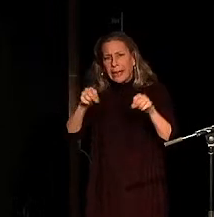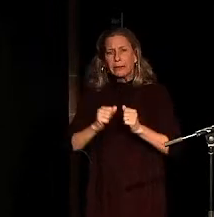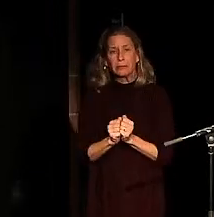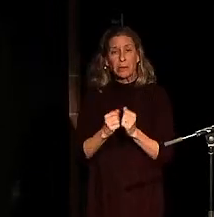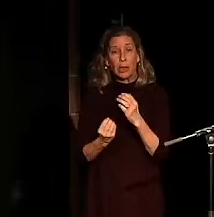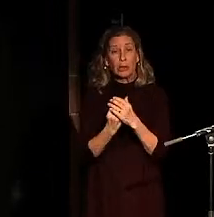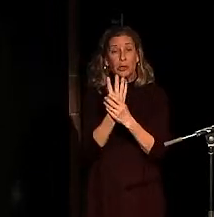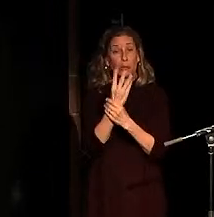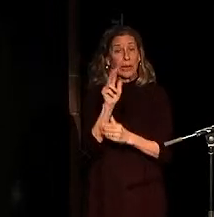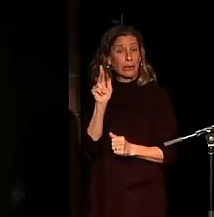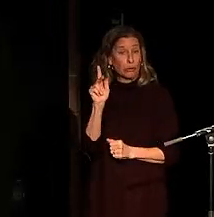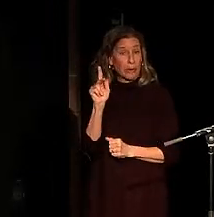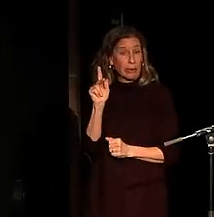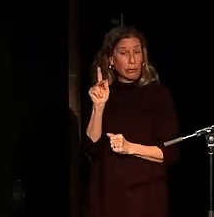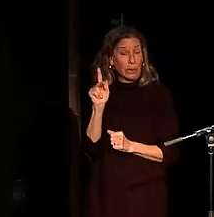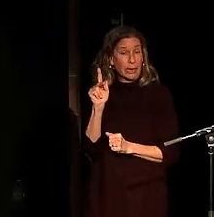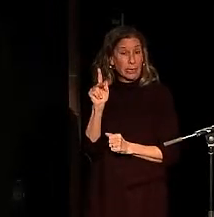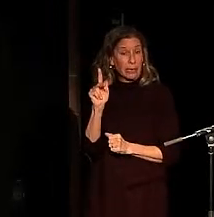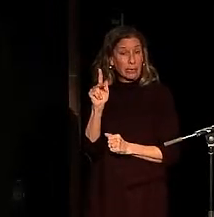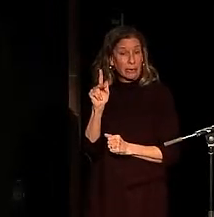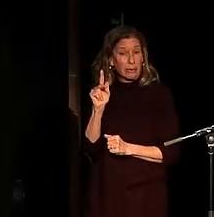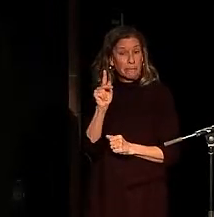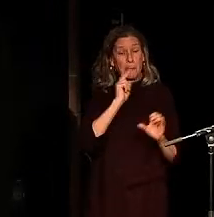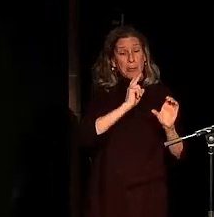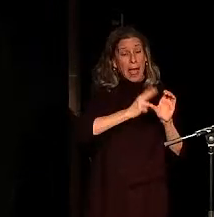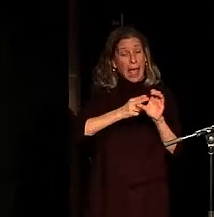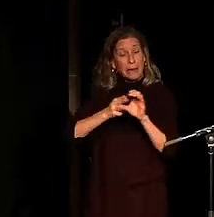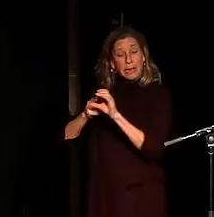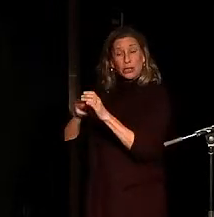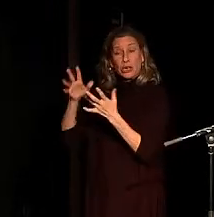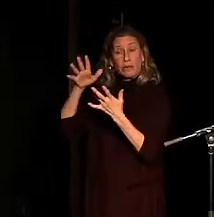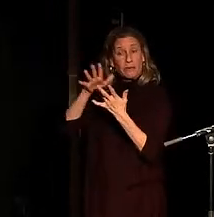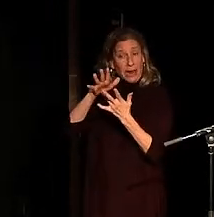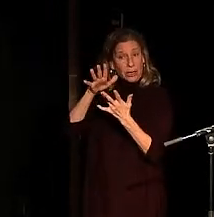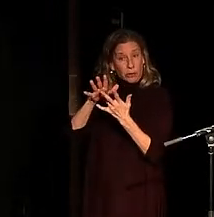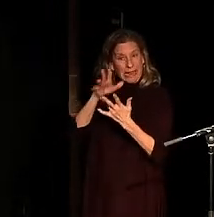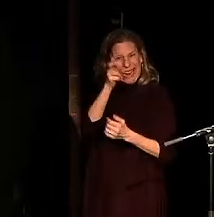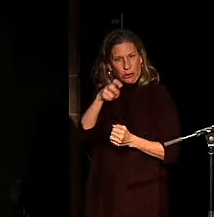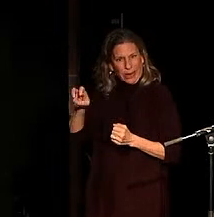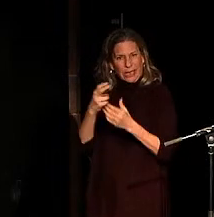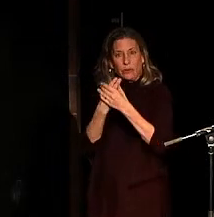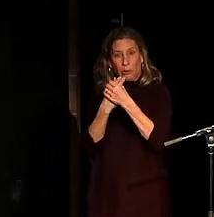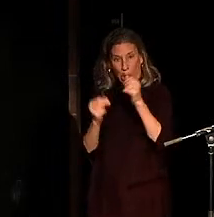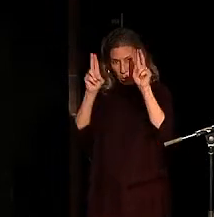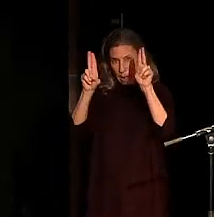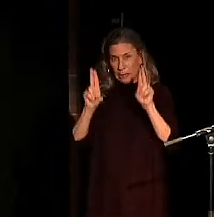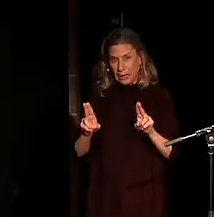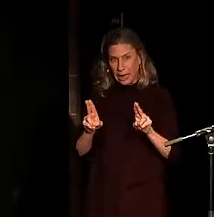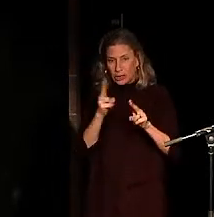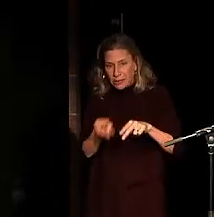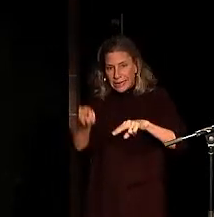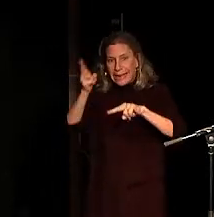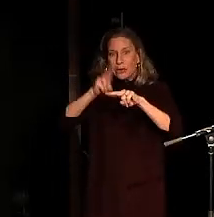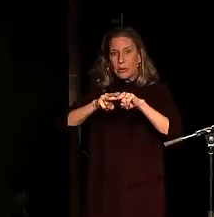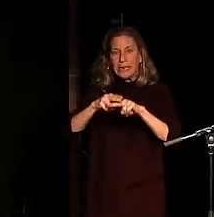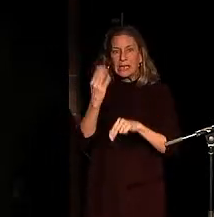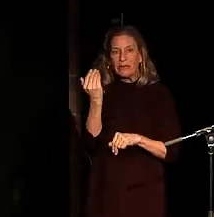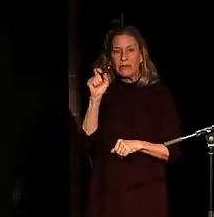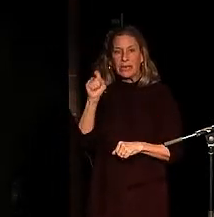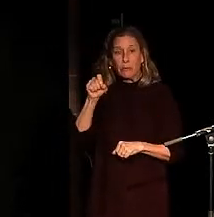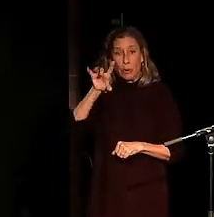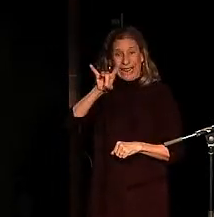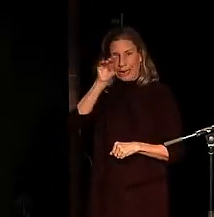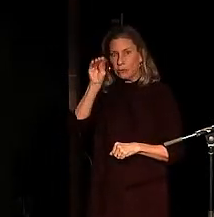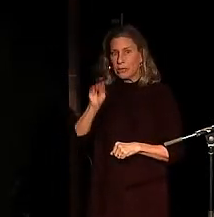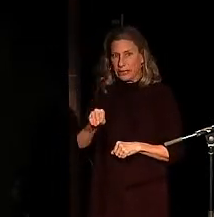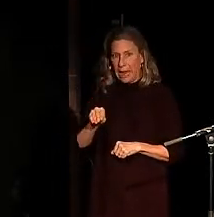spring 23, our admissions, freshmen, and transfer applications increased